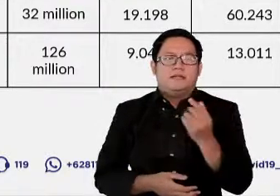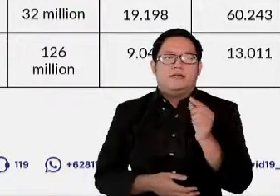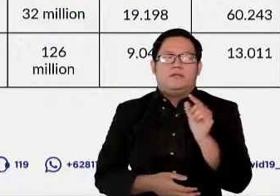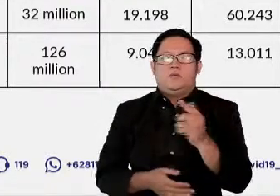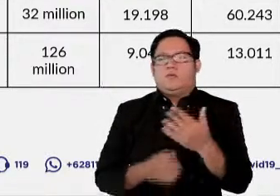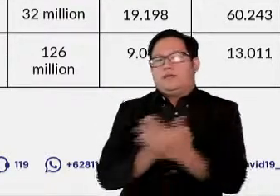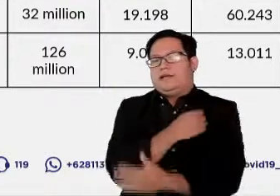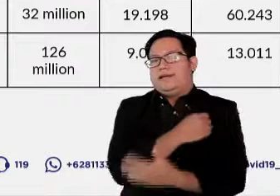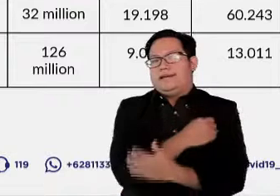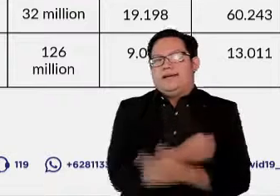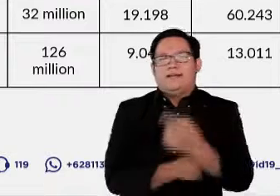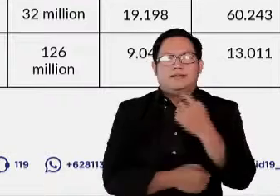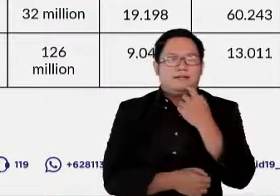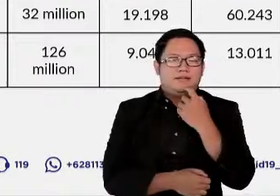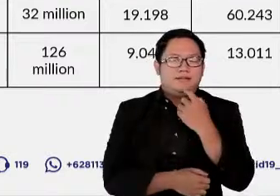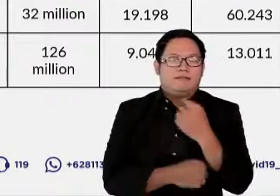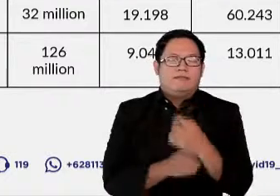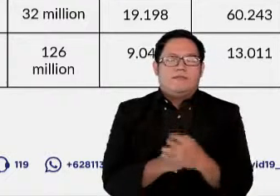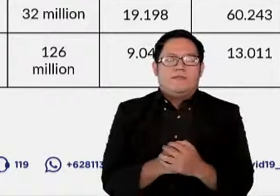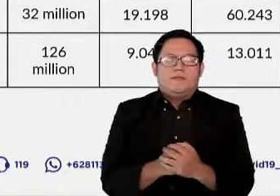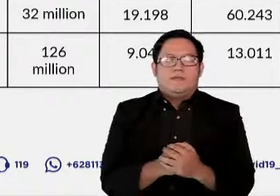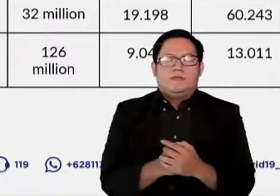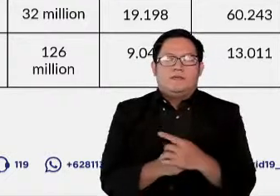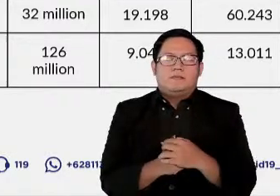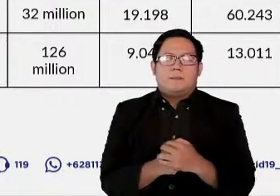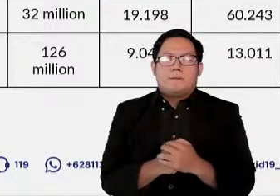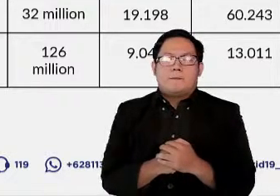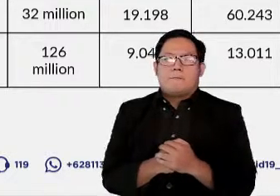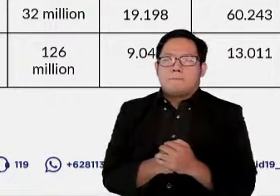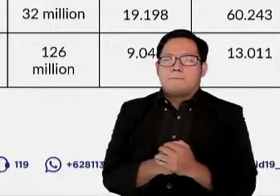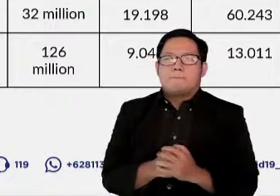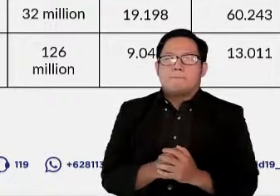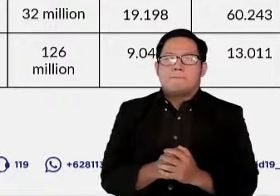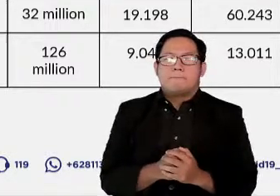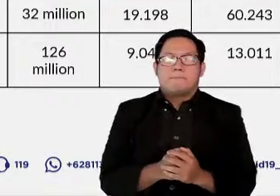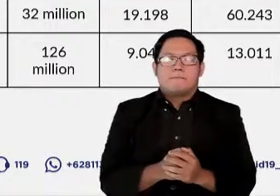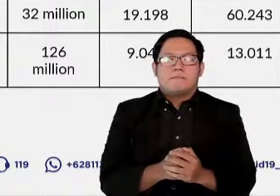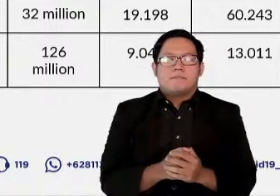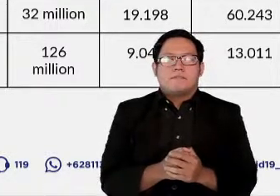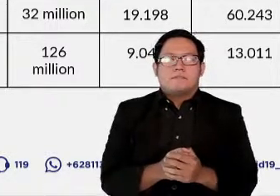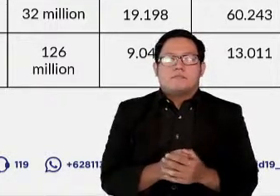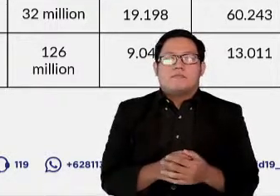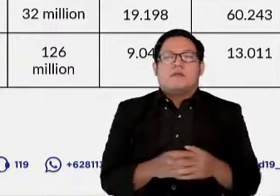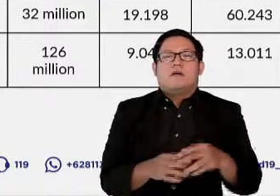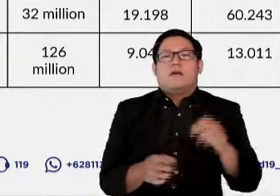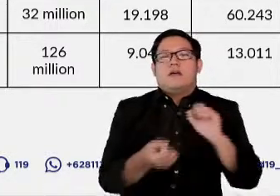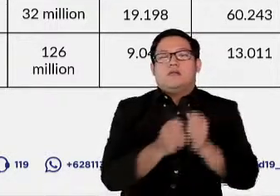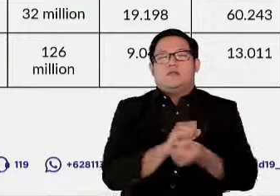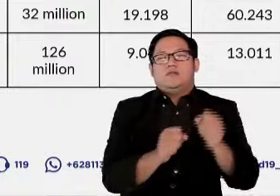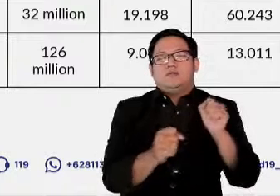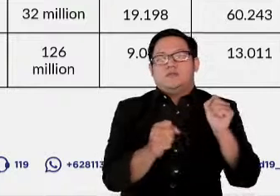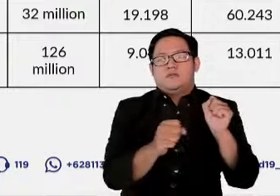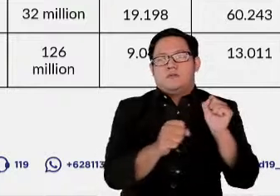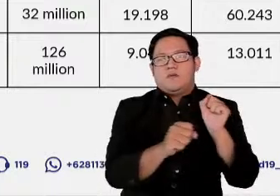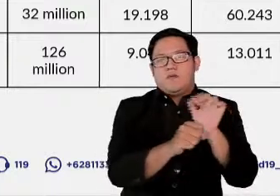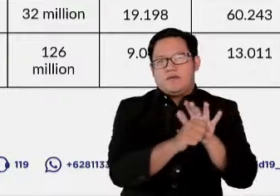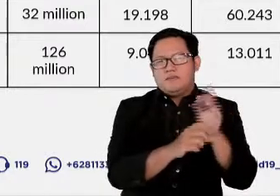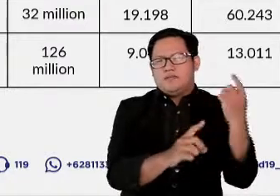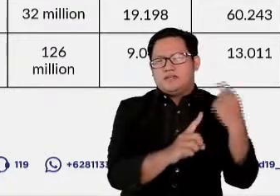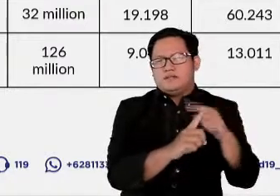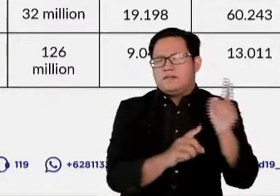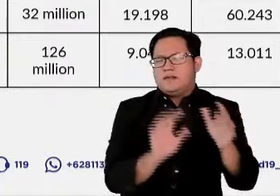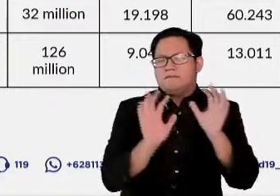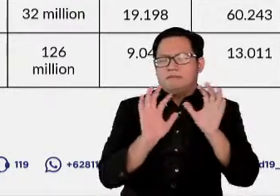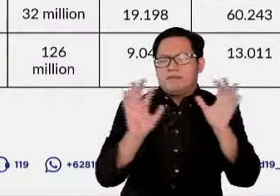trends. The largest contributor to the total number of positive cases in the world, namely the United States,